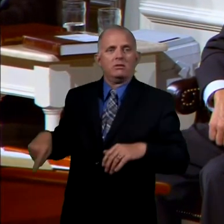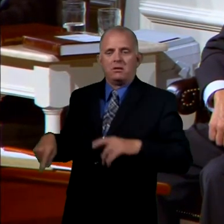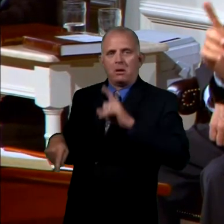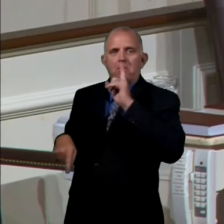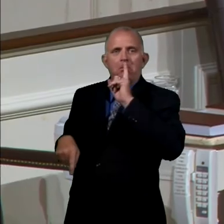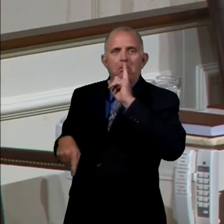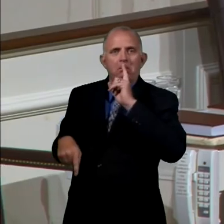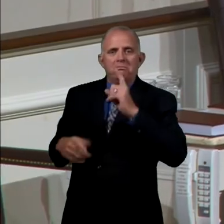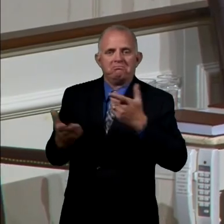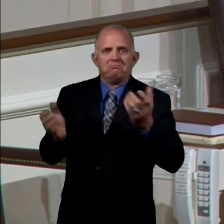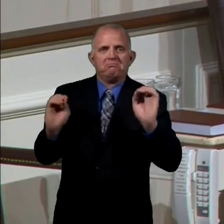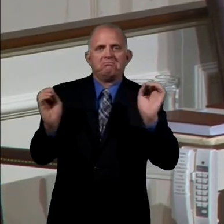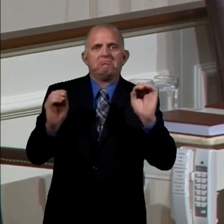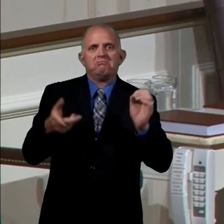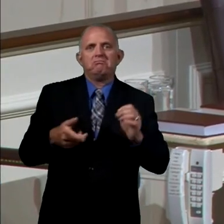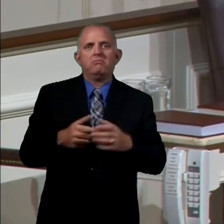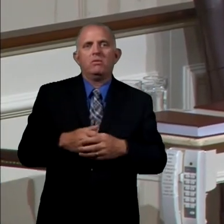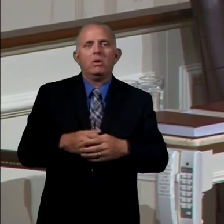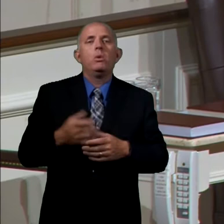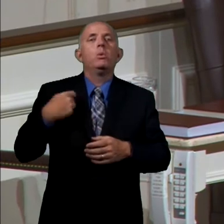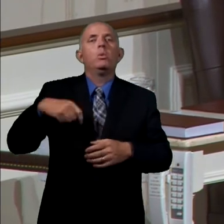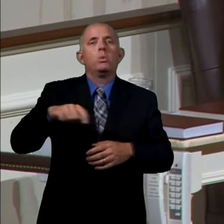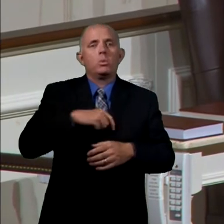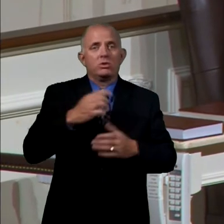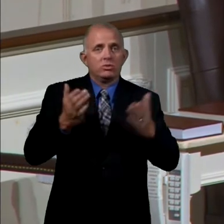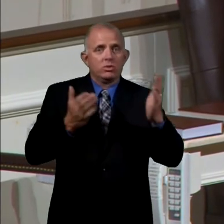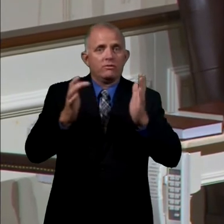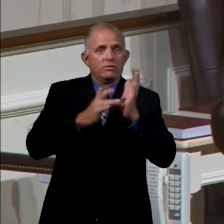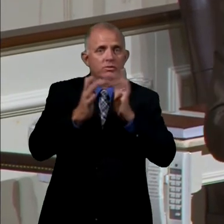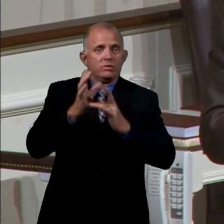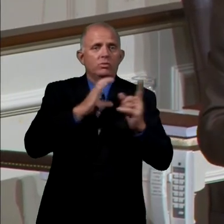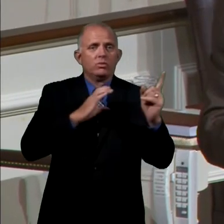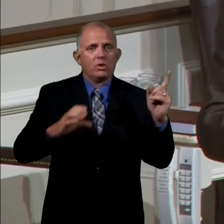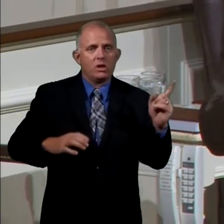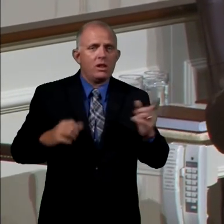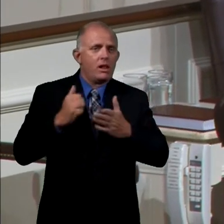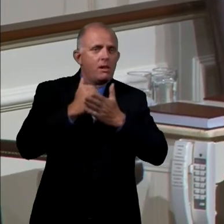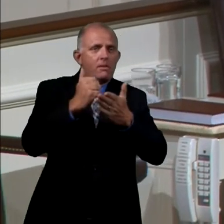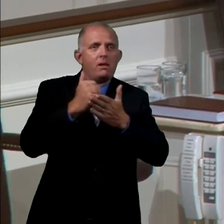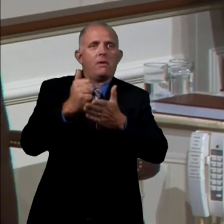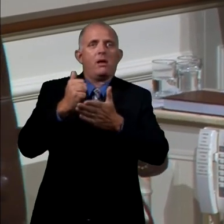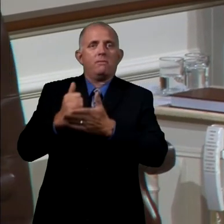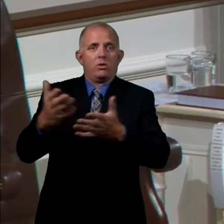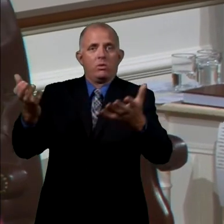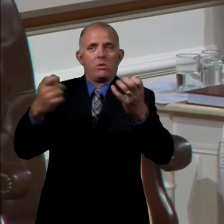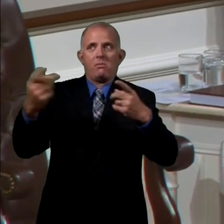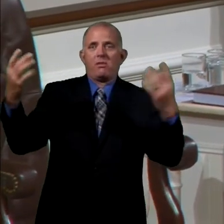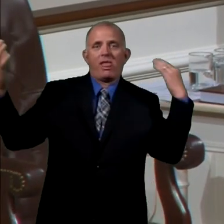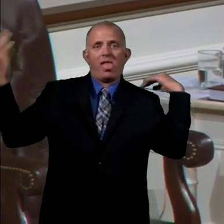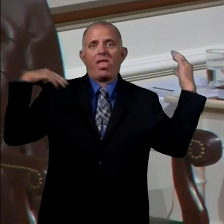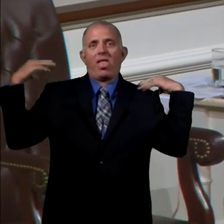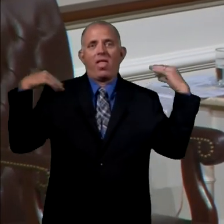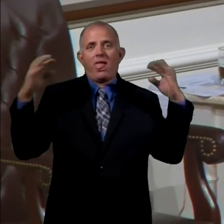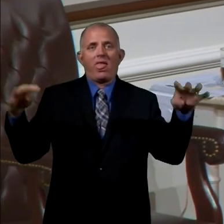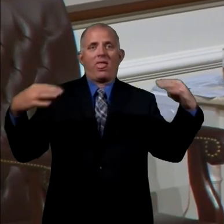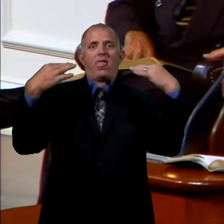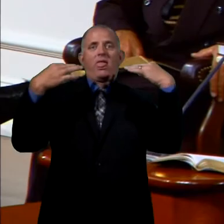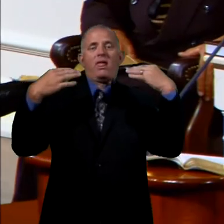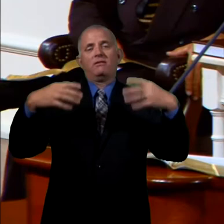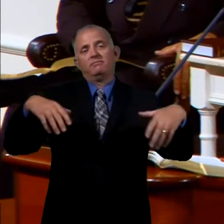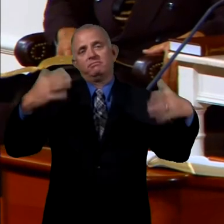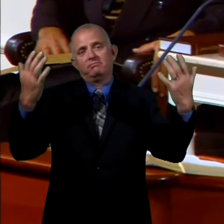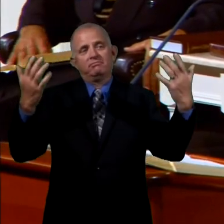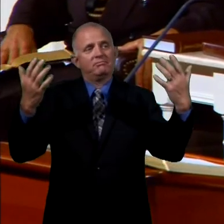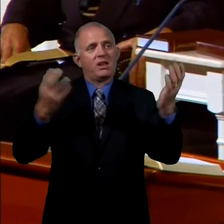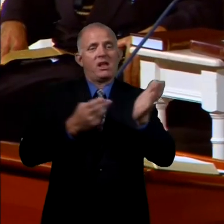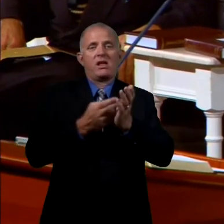If you're serving Jesus Christ by helping others and desiring applause and a pat on the back, I hope you get it. Let me be honest. Many times you're not